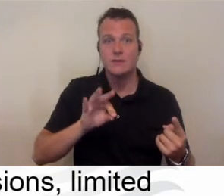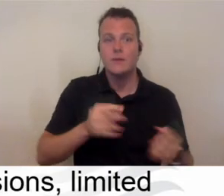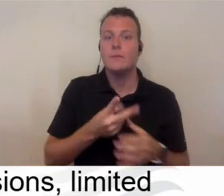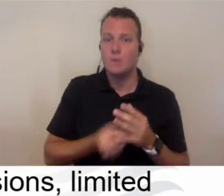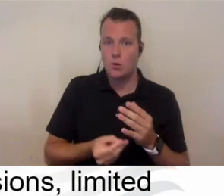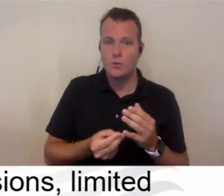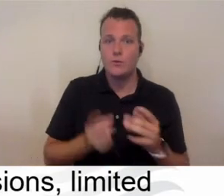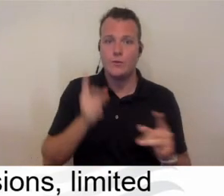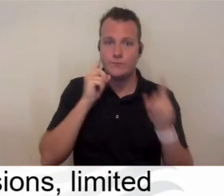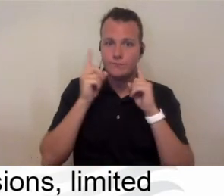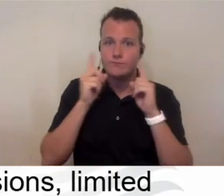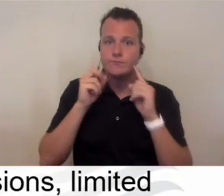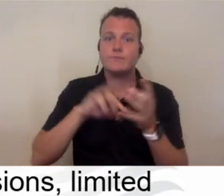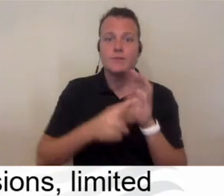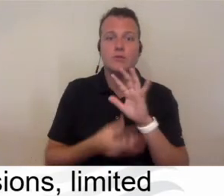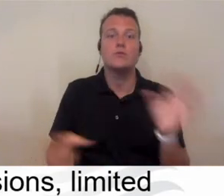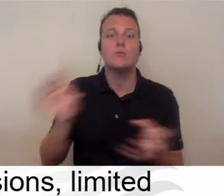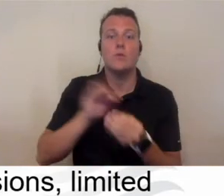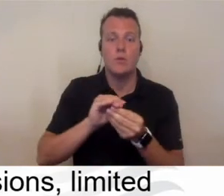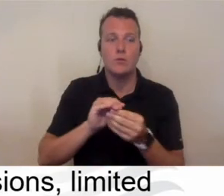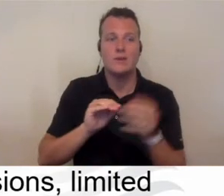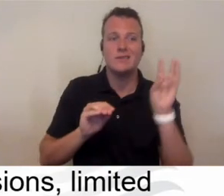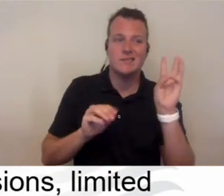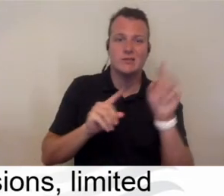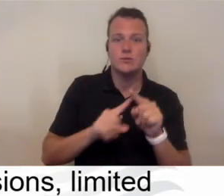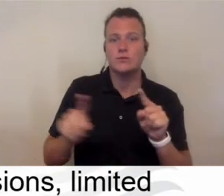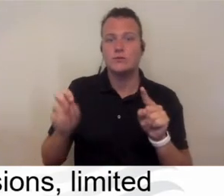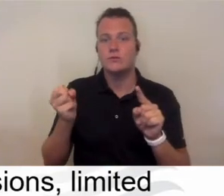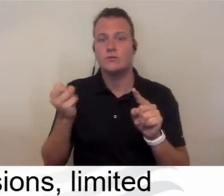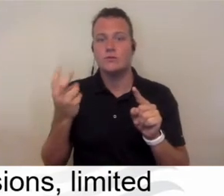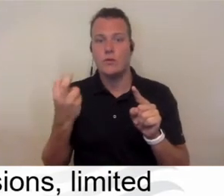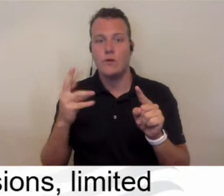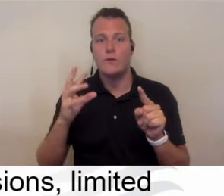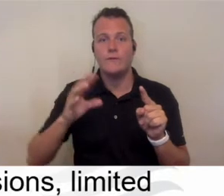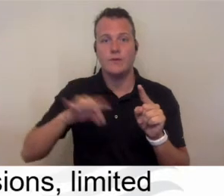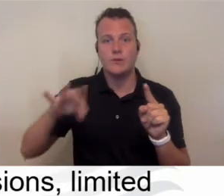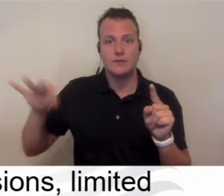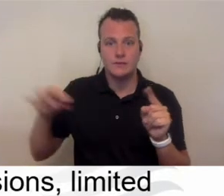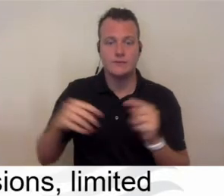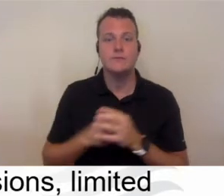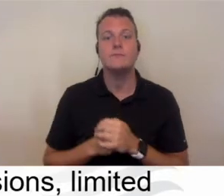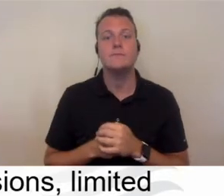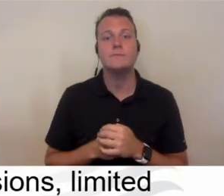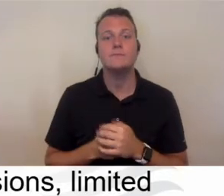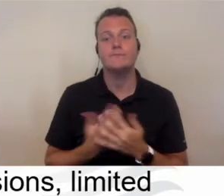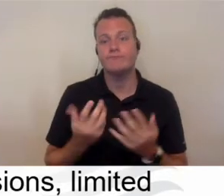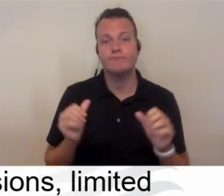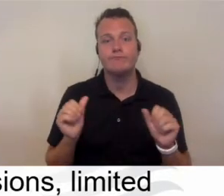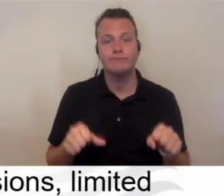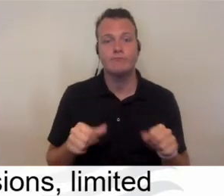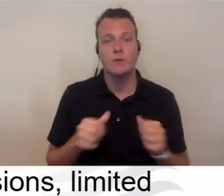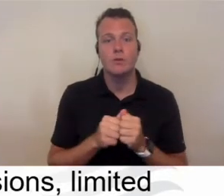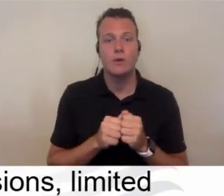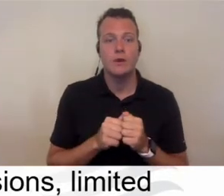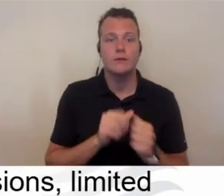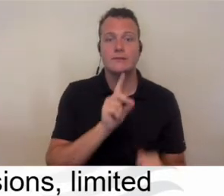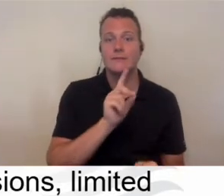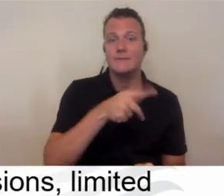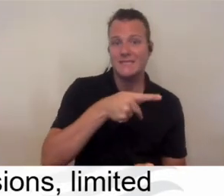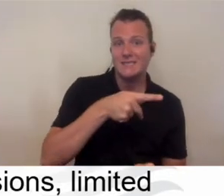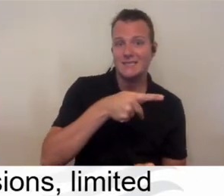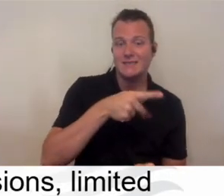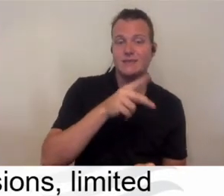be a total of 6 to 12 frequencies. So that's, you can do that with distortion products, or you can do